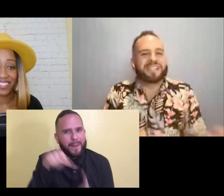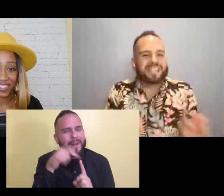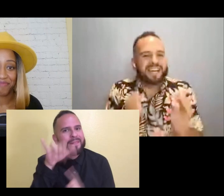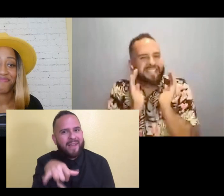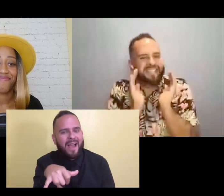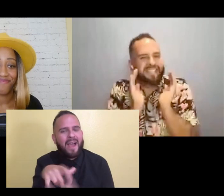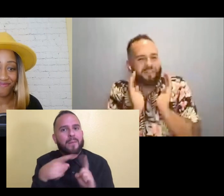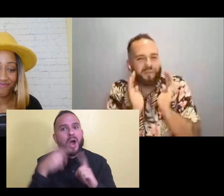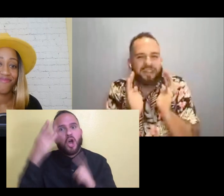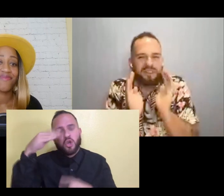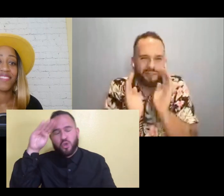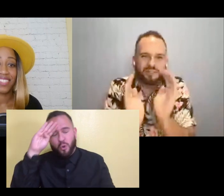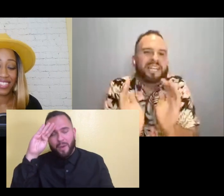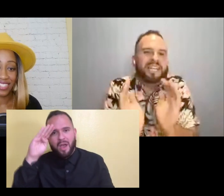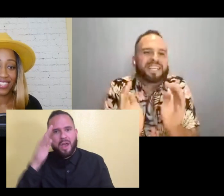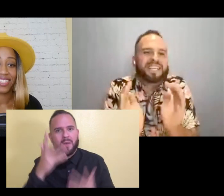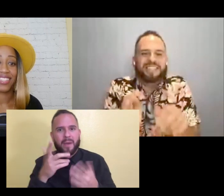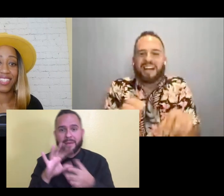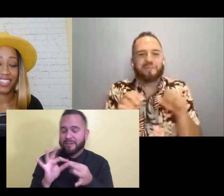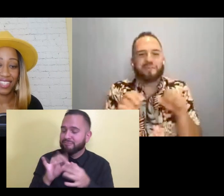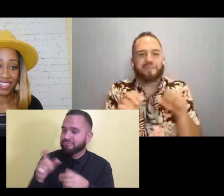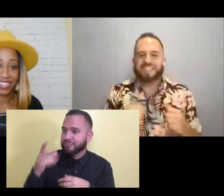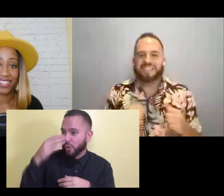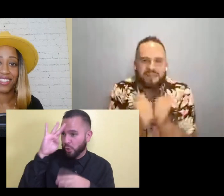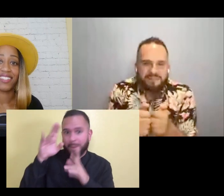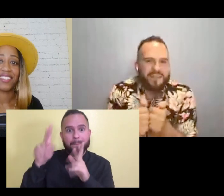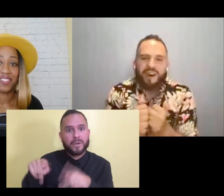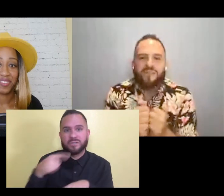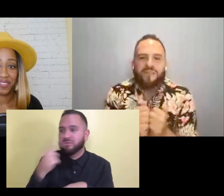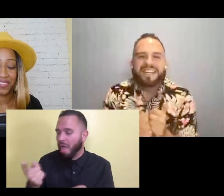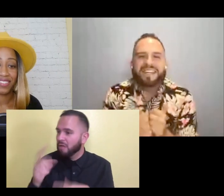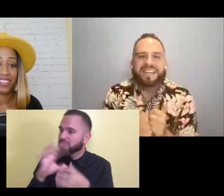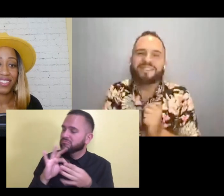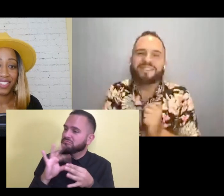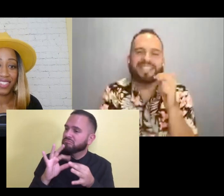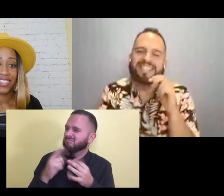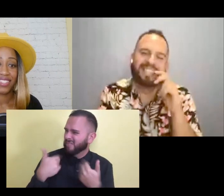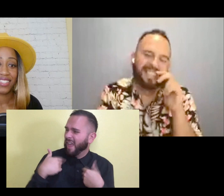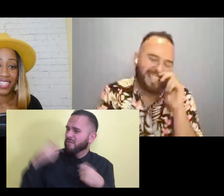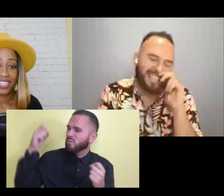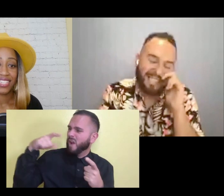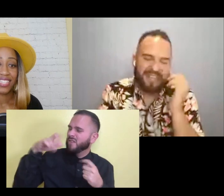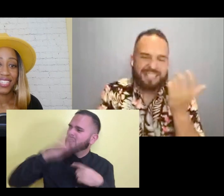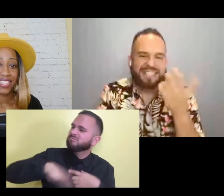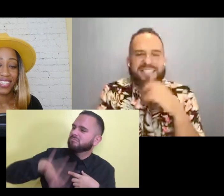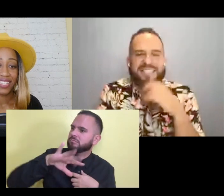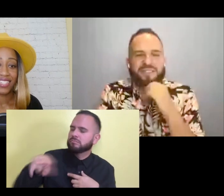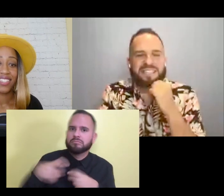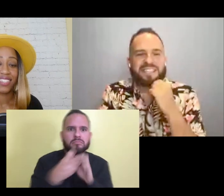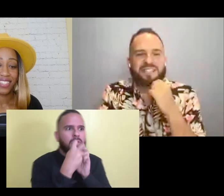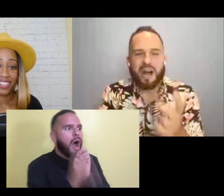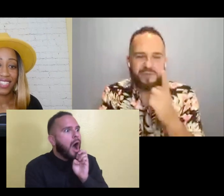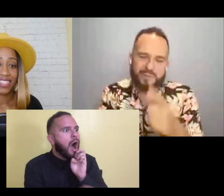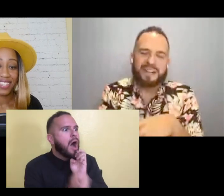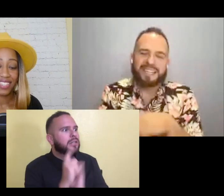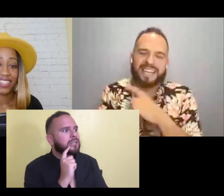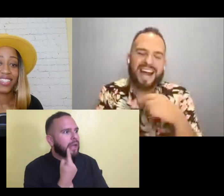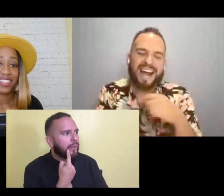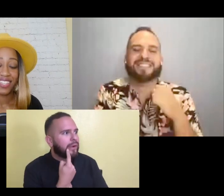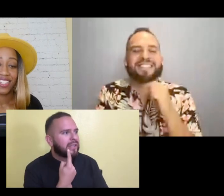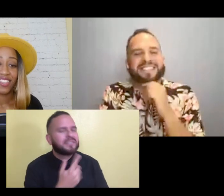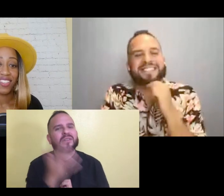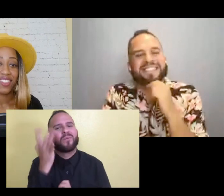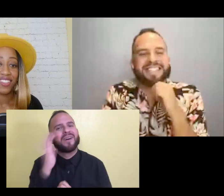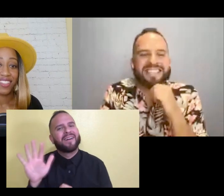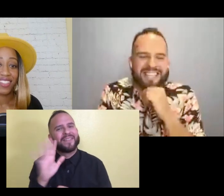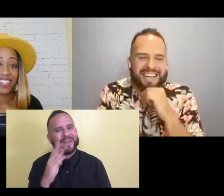because again, they got this one little street. Everybody's just, right next to each other, and it's crazy. It's crazy. Travel more. Get out.